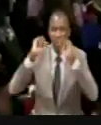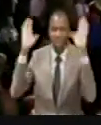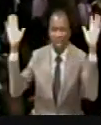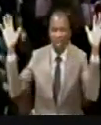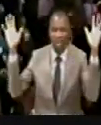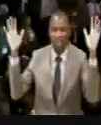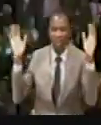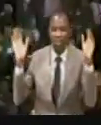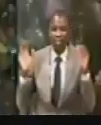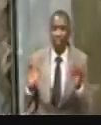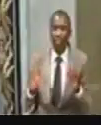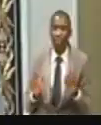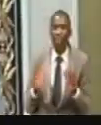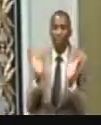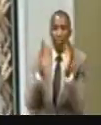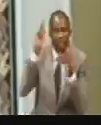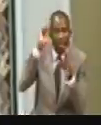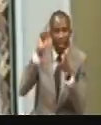Praise the Lord.